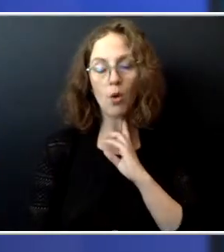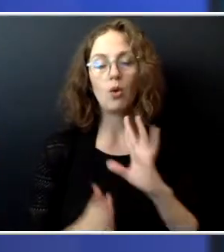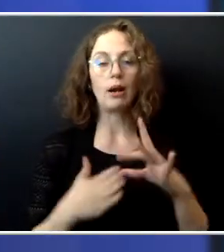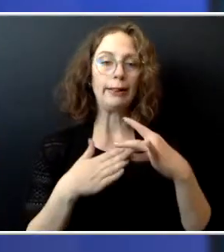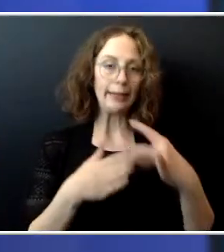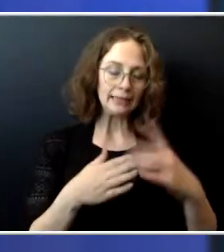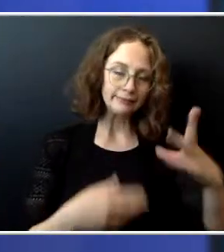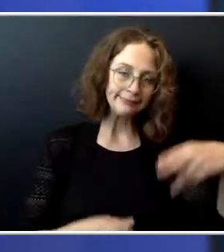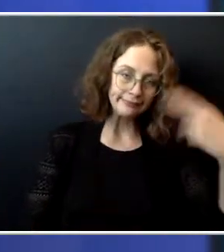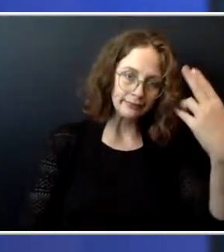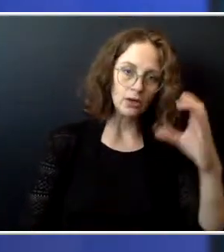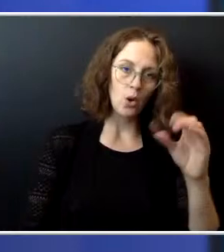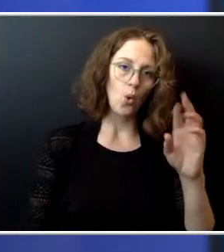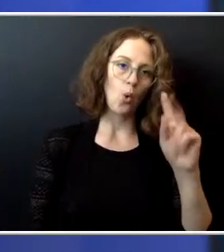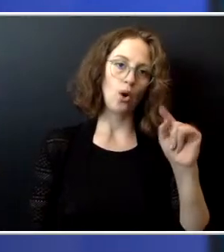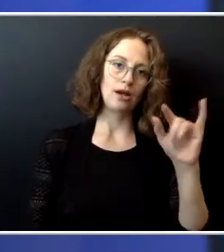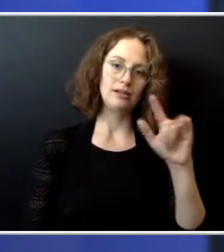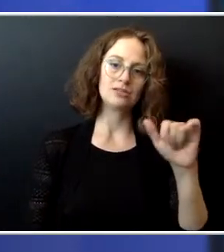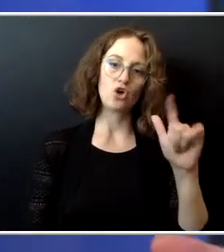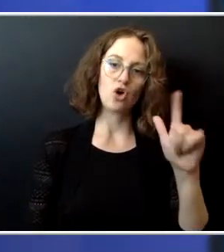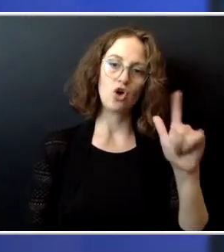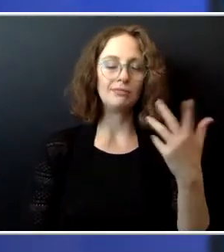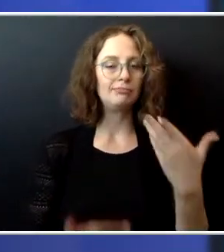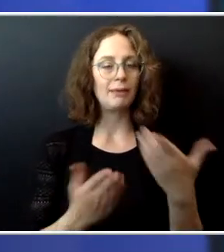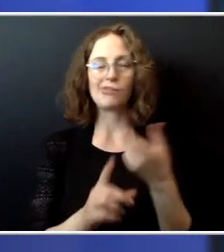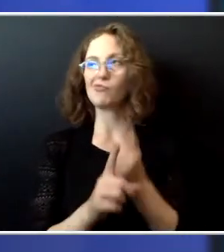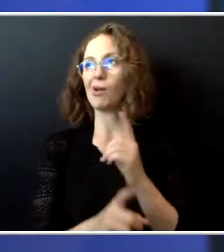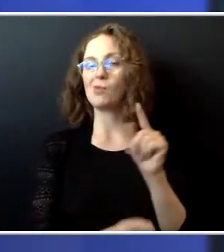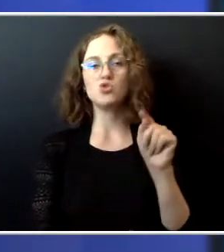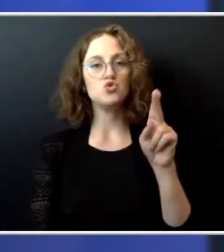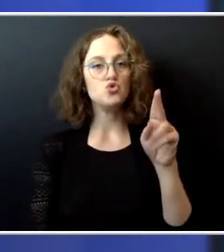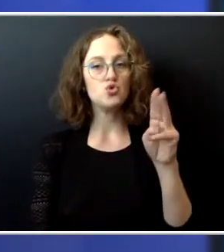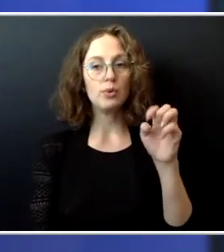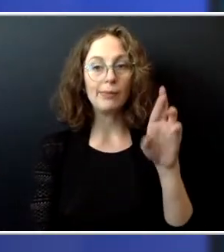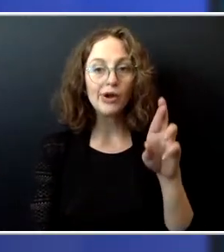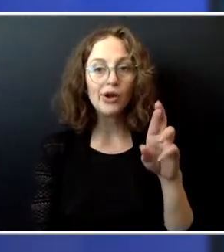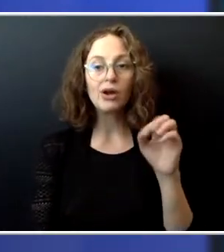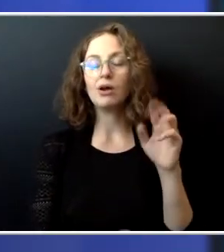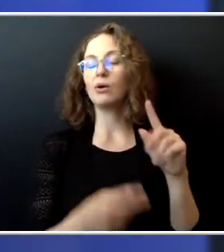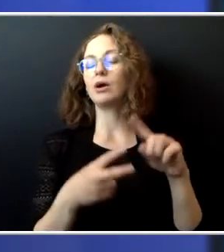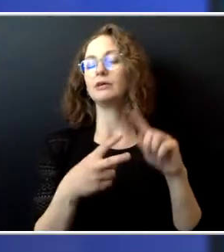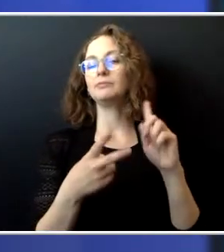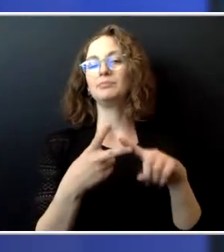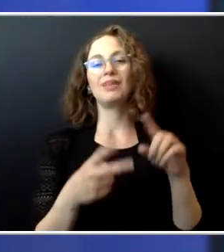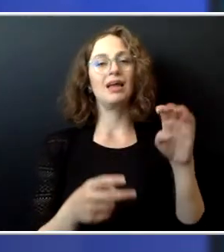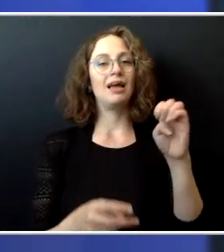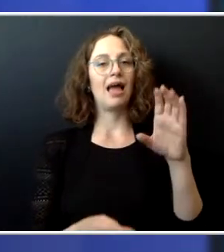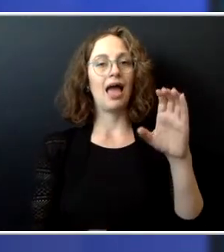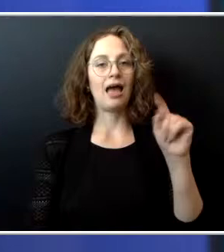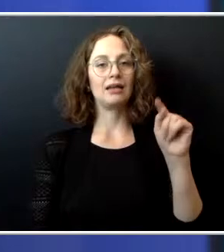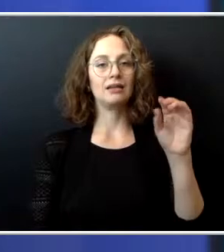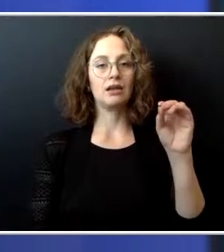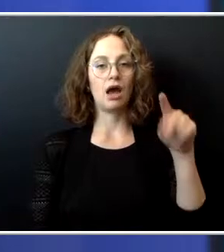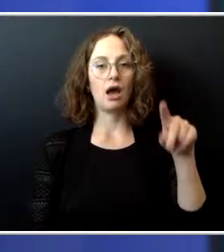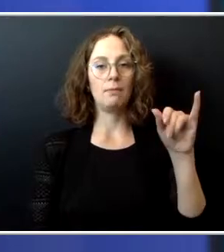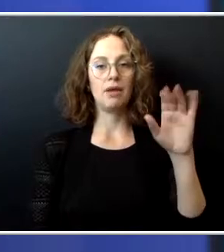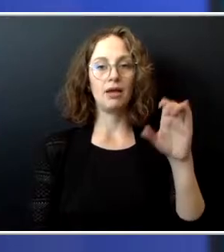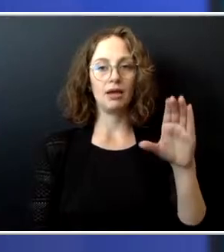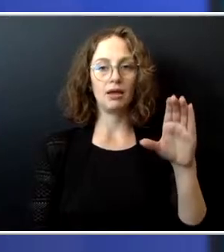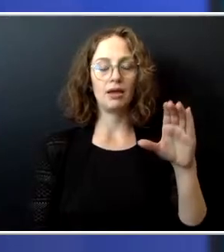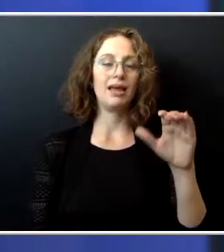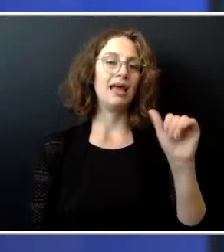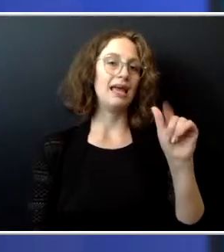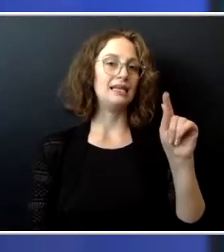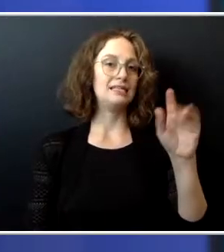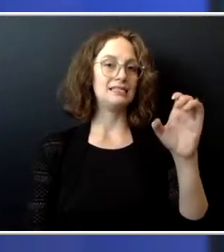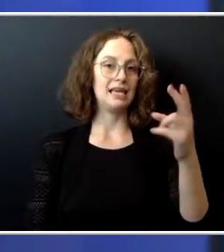or like I mentioned earlier, we have a condition called ectopic ACTH, Cushing, and that ectopic rare, but